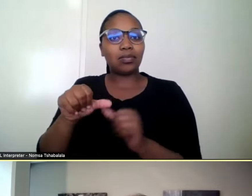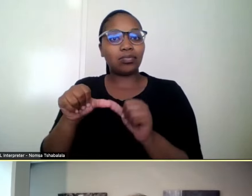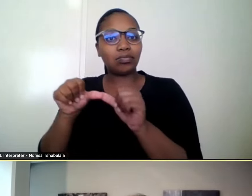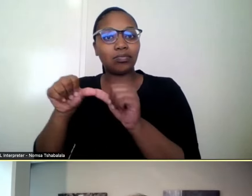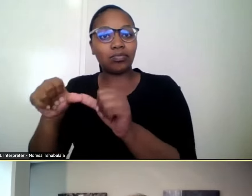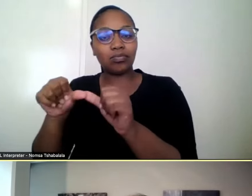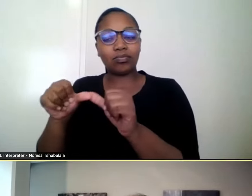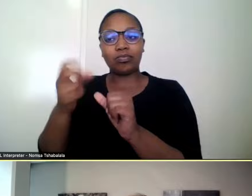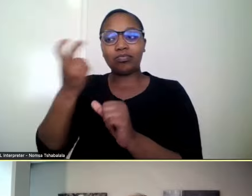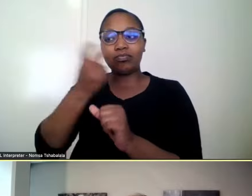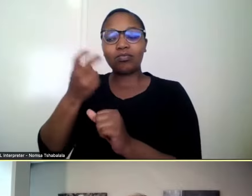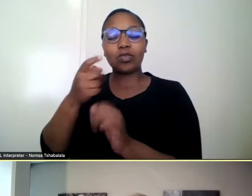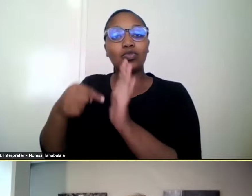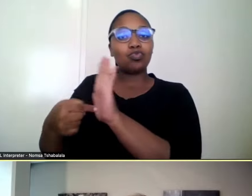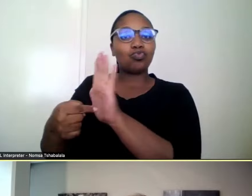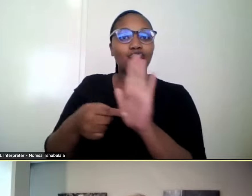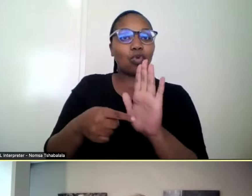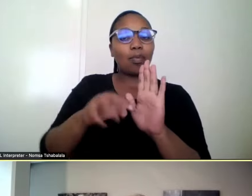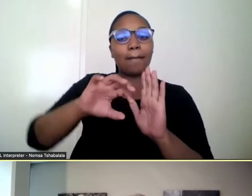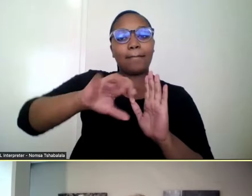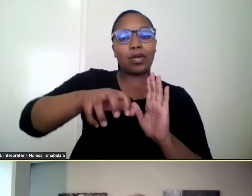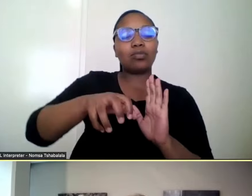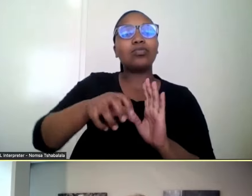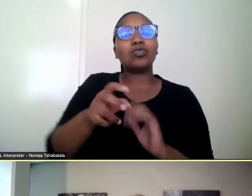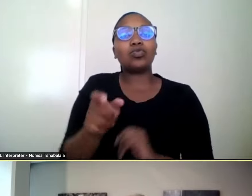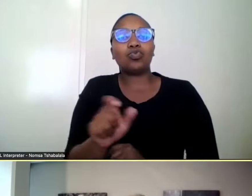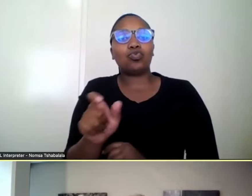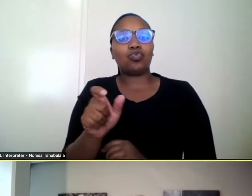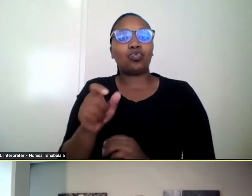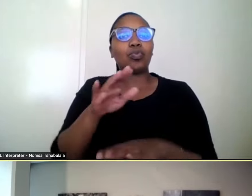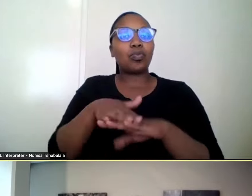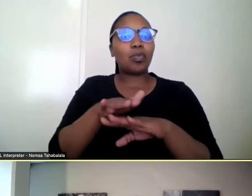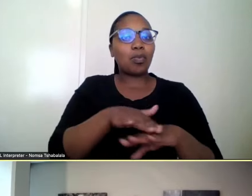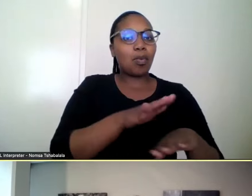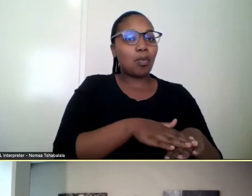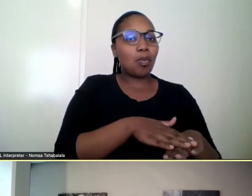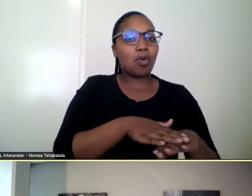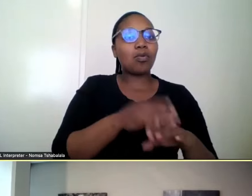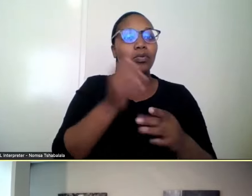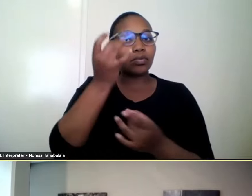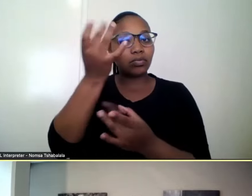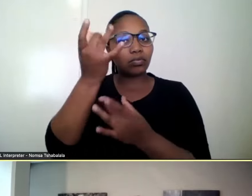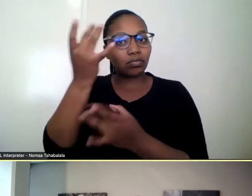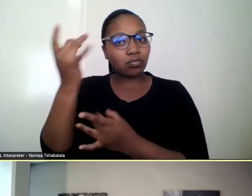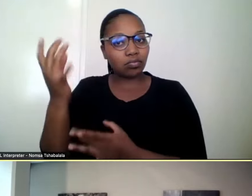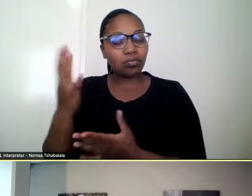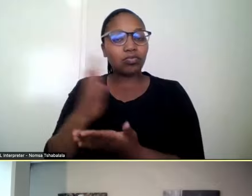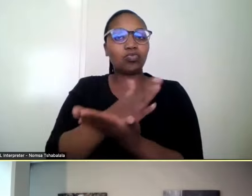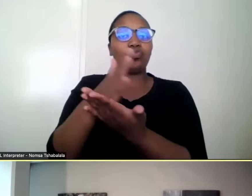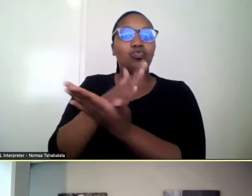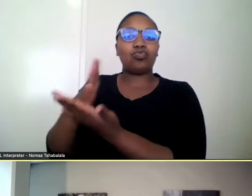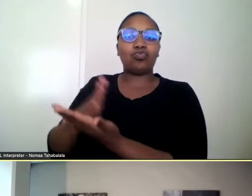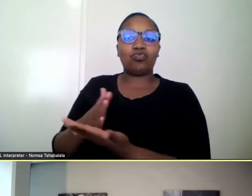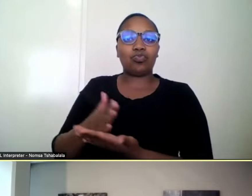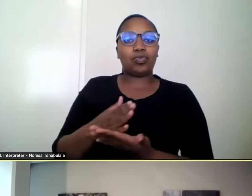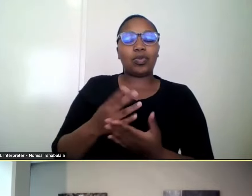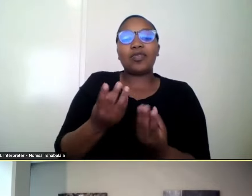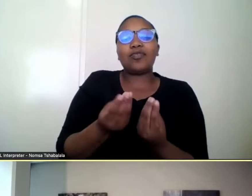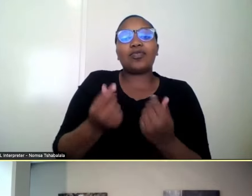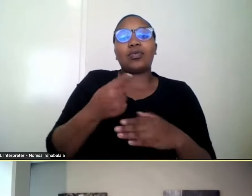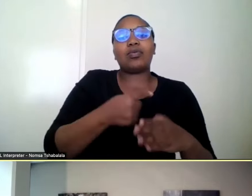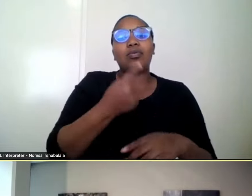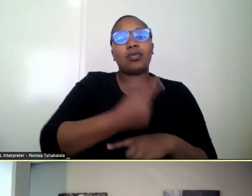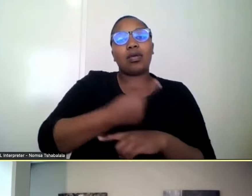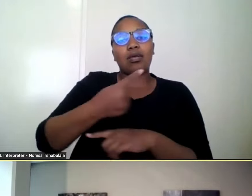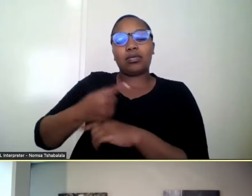other provinces, and we're going to be releasing many more genomes in the next few days. The network is really